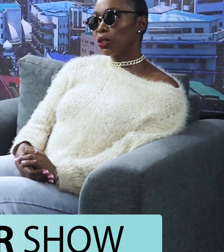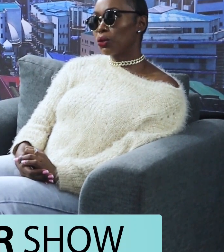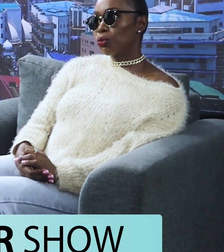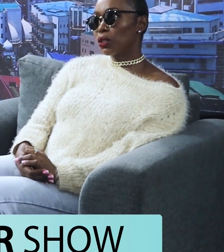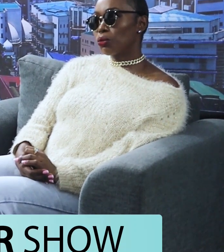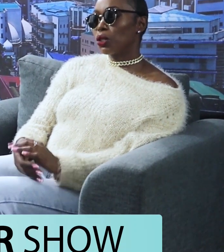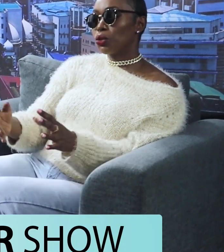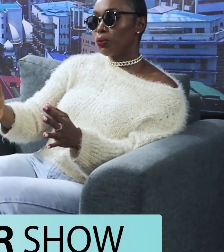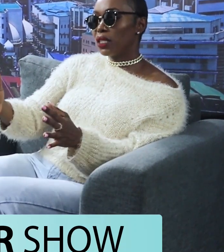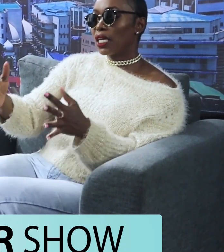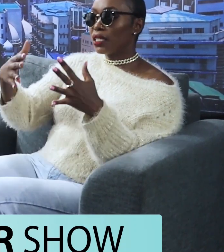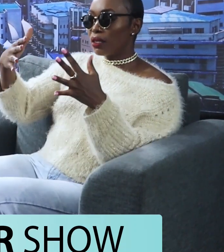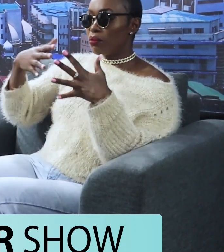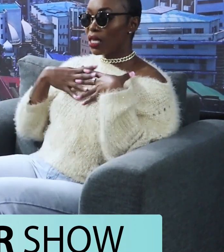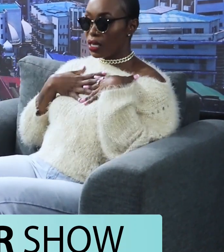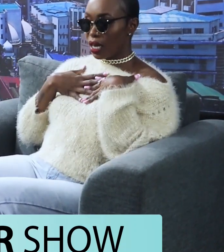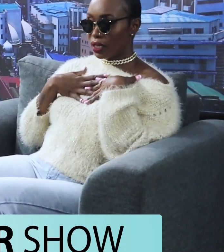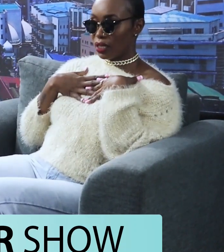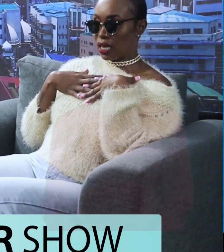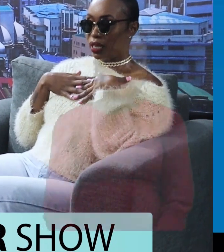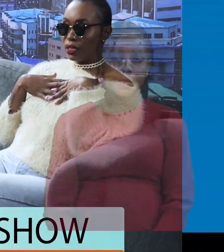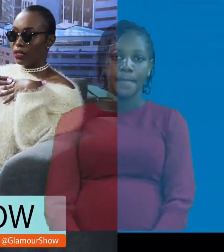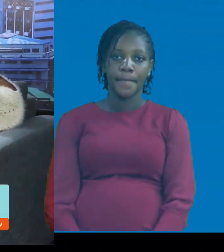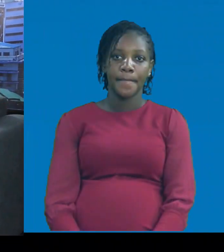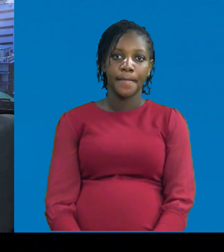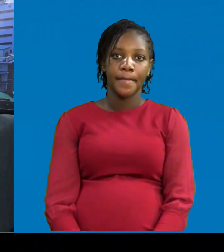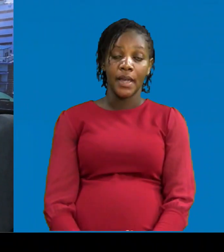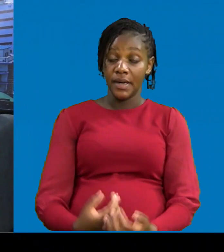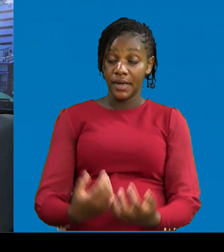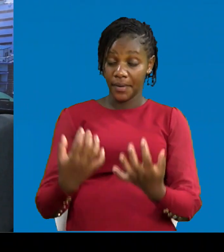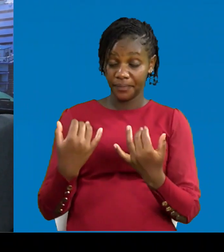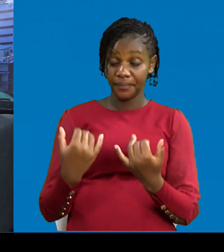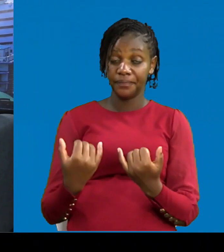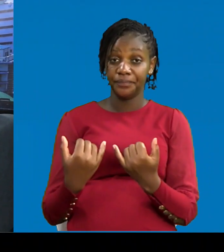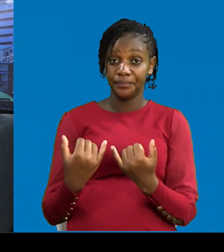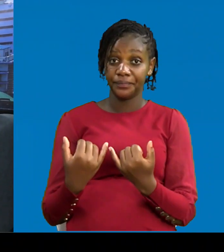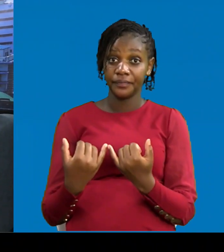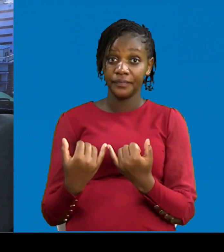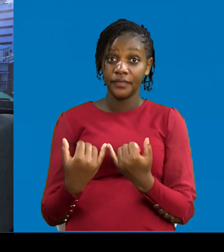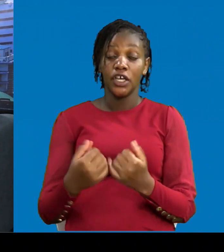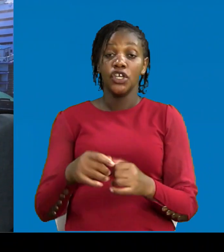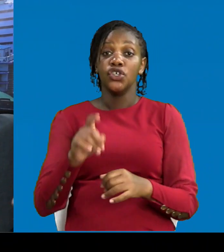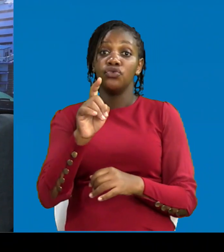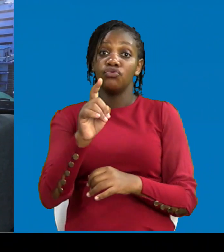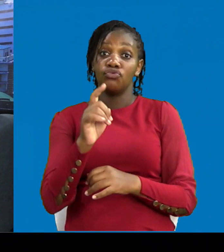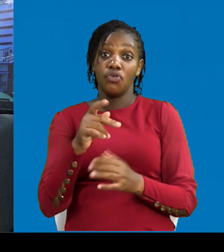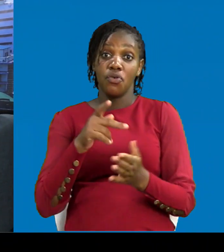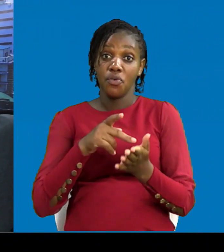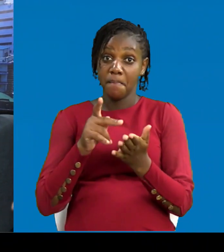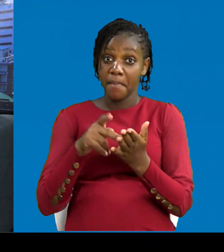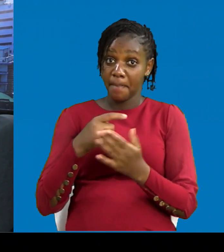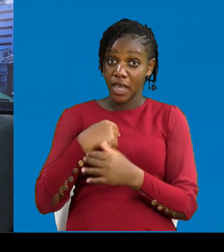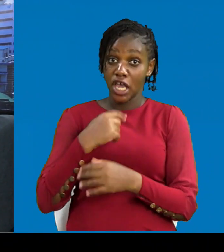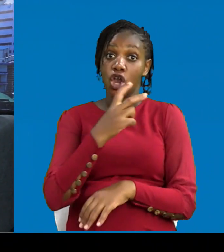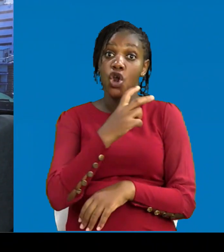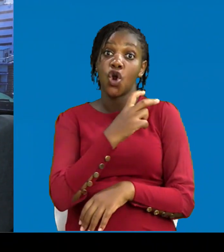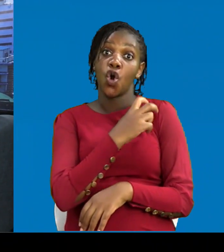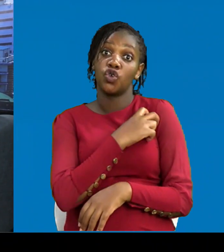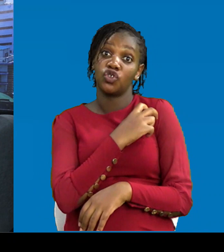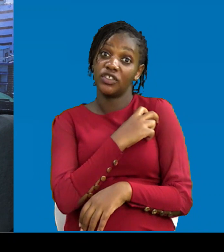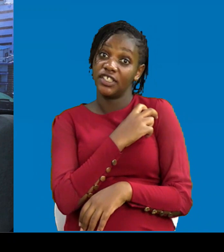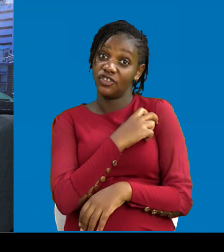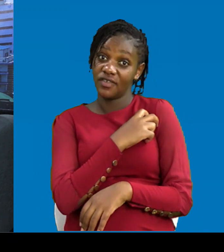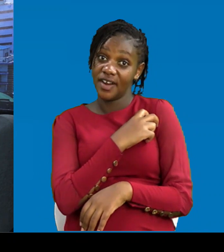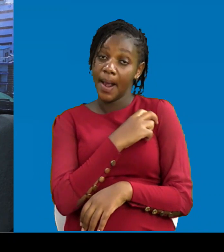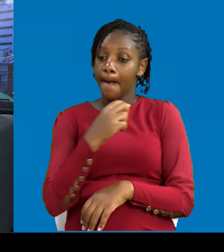So what you'd be charging me as a stylist is you're consulting me. I don't sell the